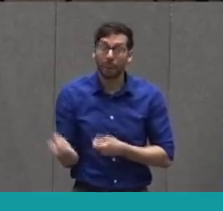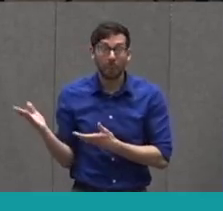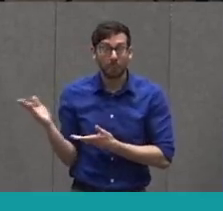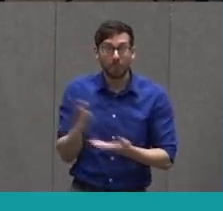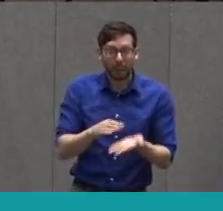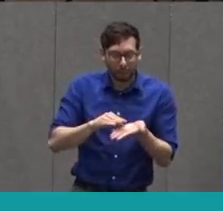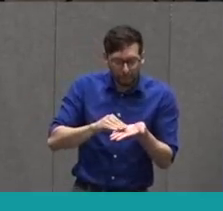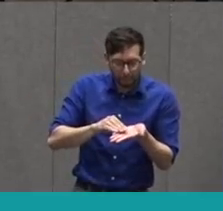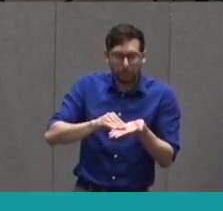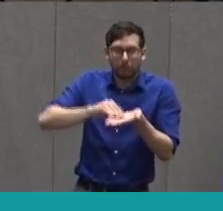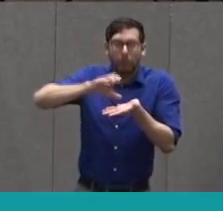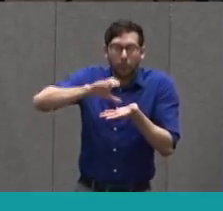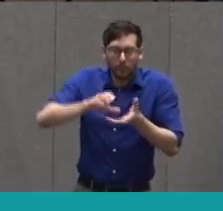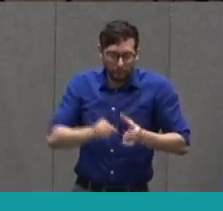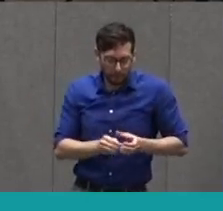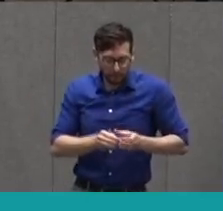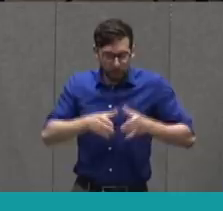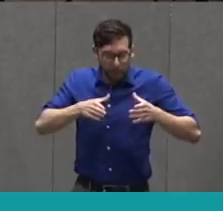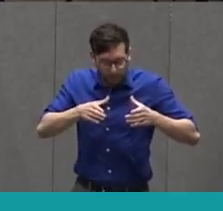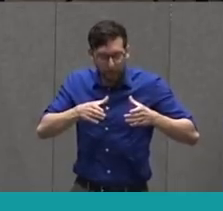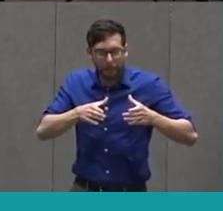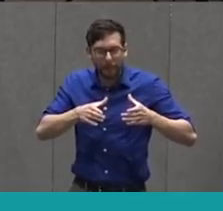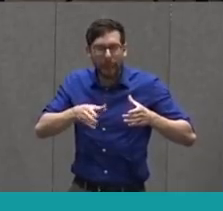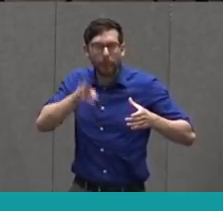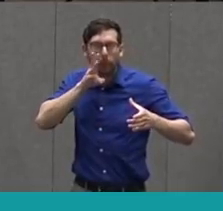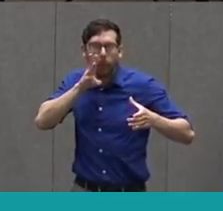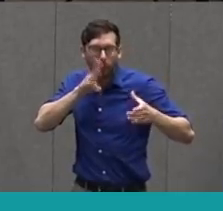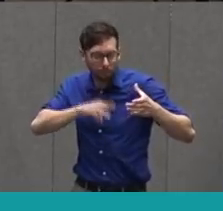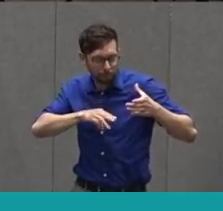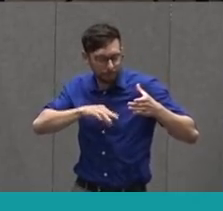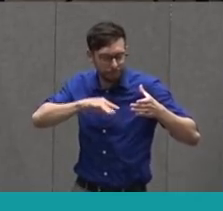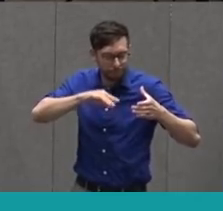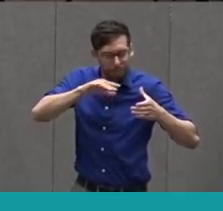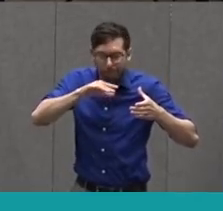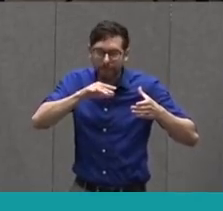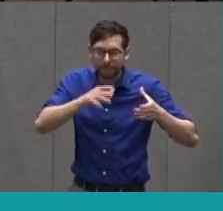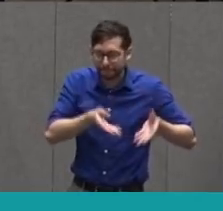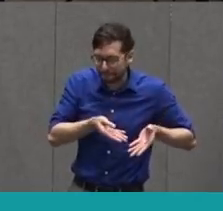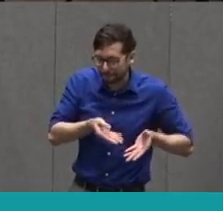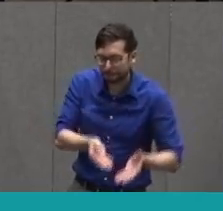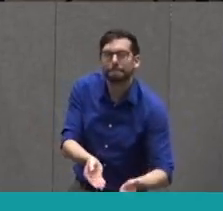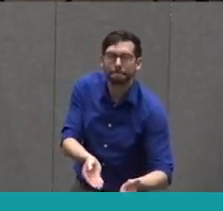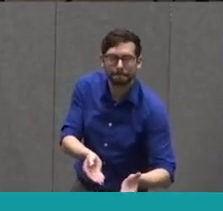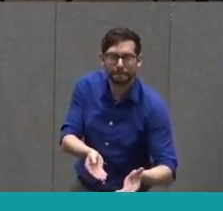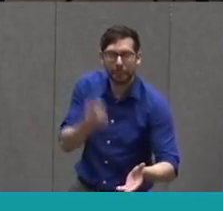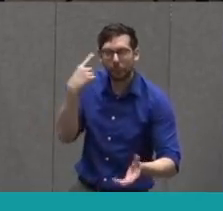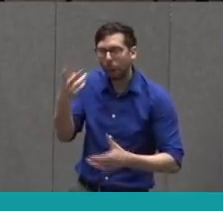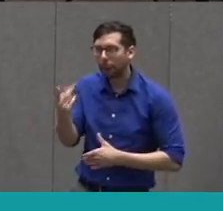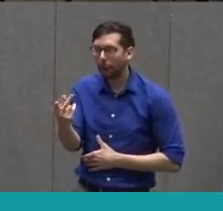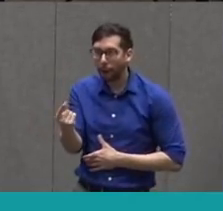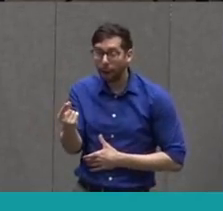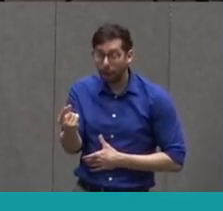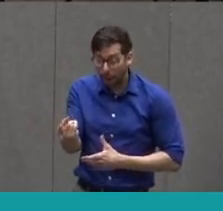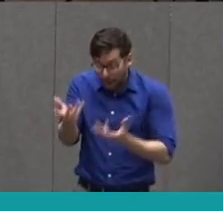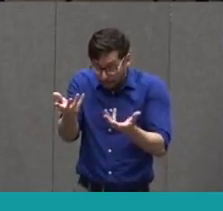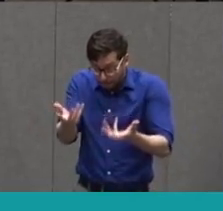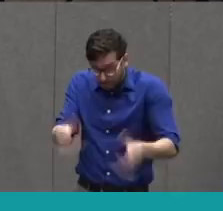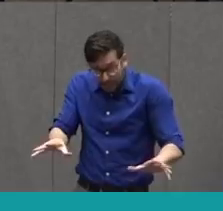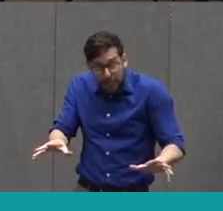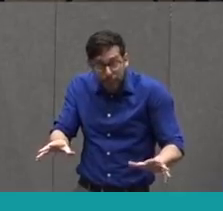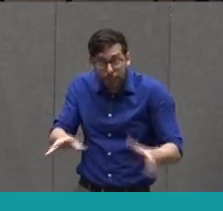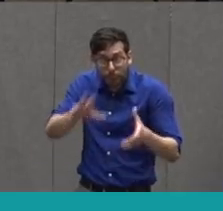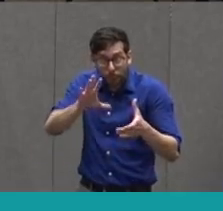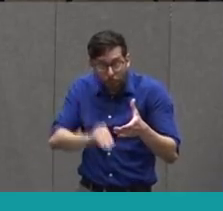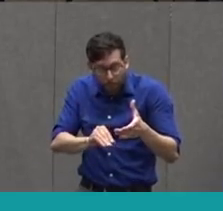can get some water, their dog, and then they can collapse it when they're done. So I challenge you to use your